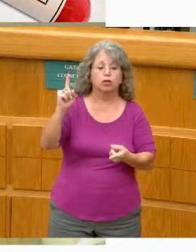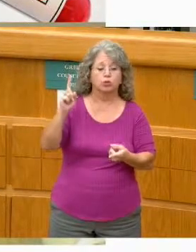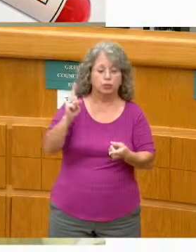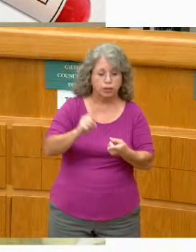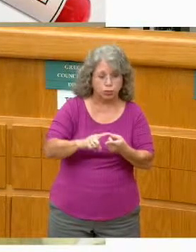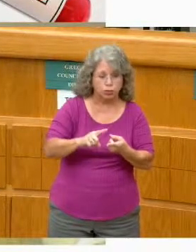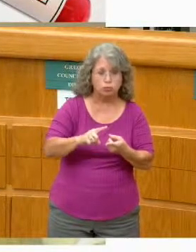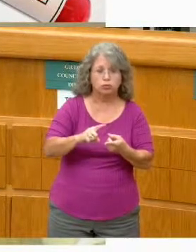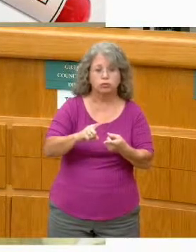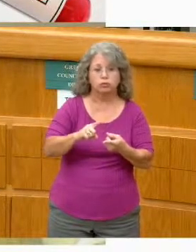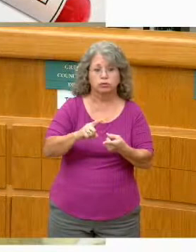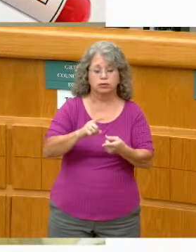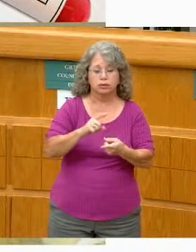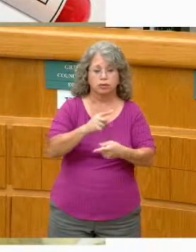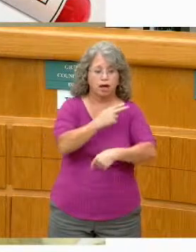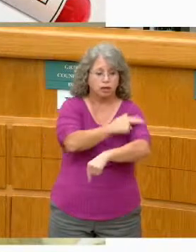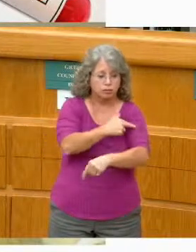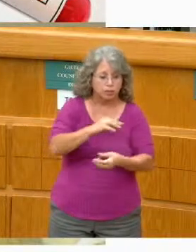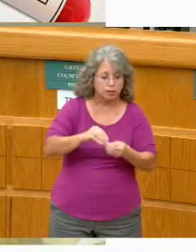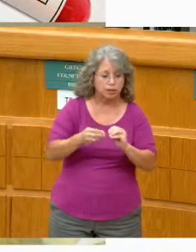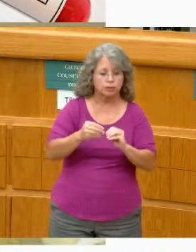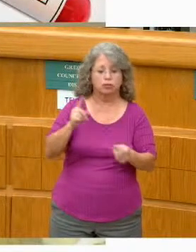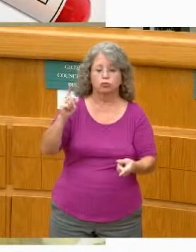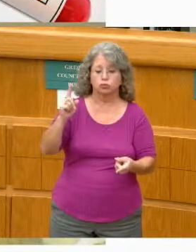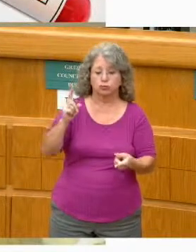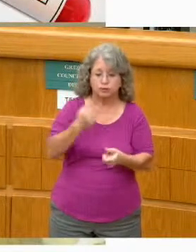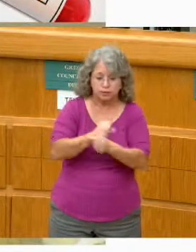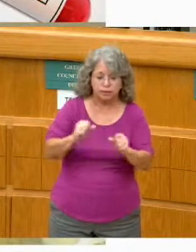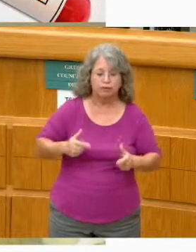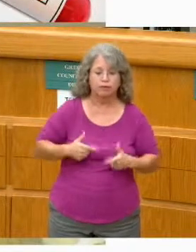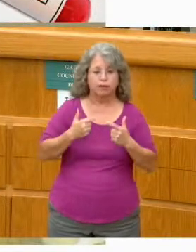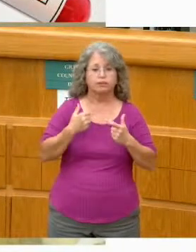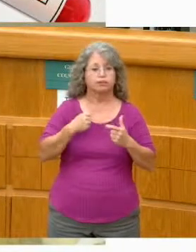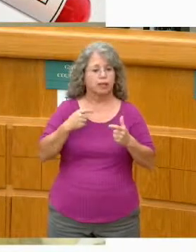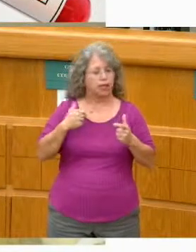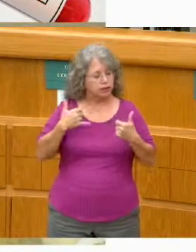do help. So I encourage everybody to continue to take precautions.